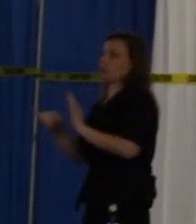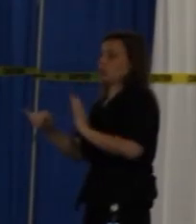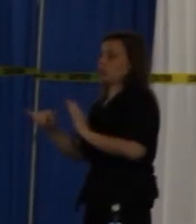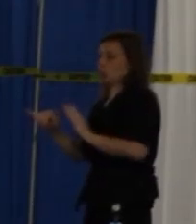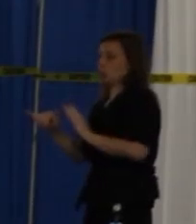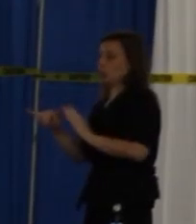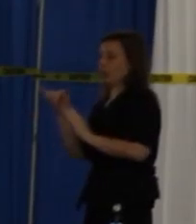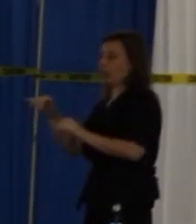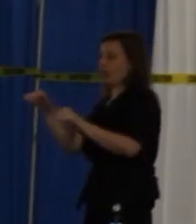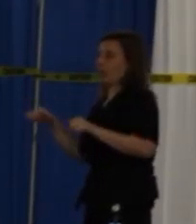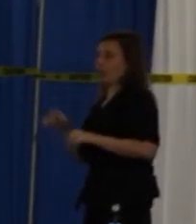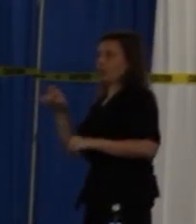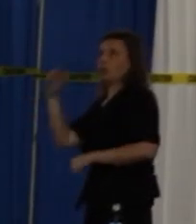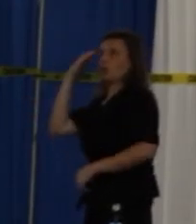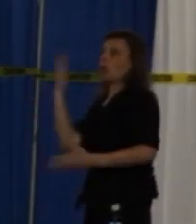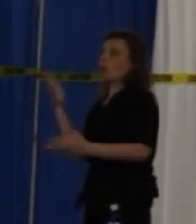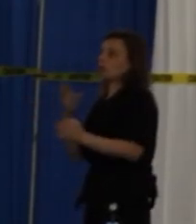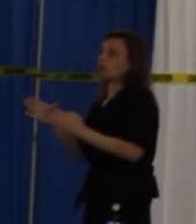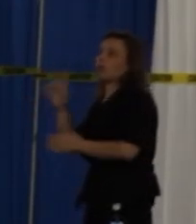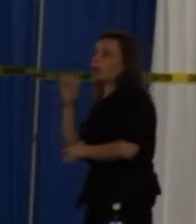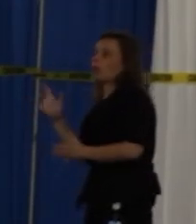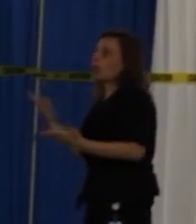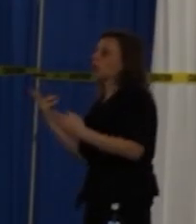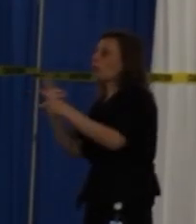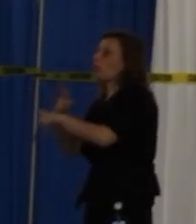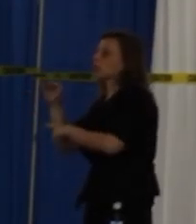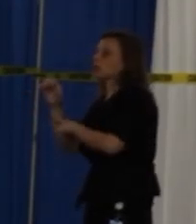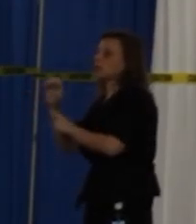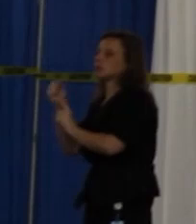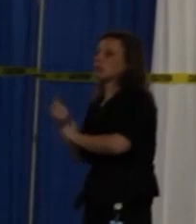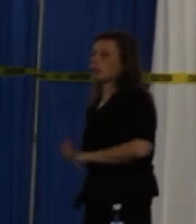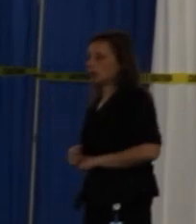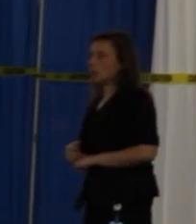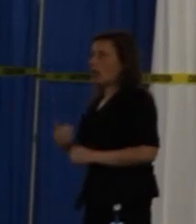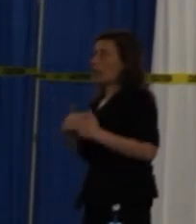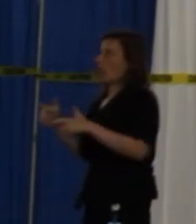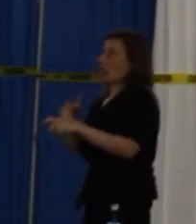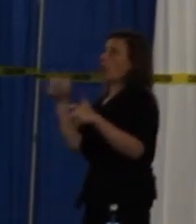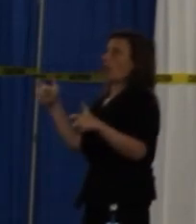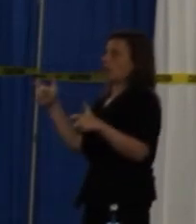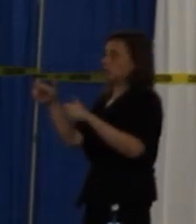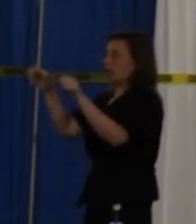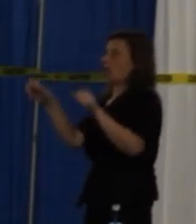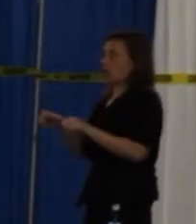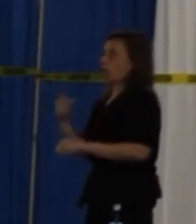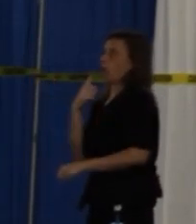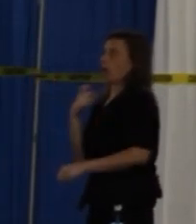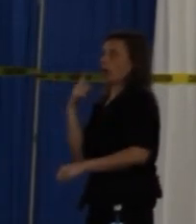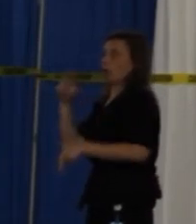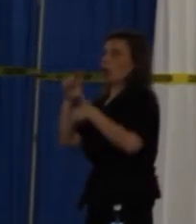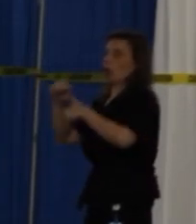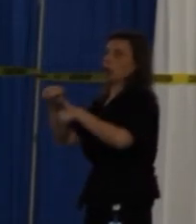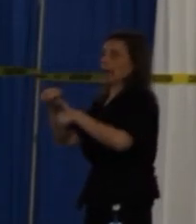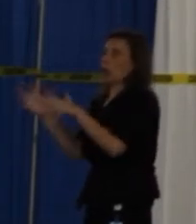should I prepare for type of a thing? What's the realistic worst case? Well, you can see there's a large area in red of hurricane-force wind gusts showing up